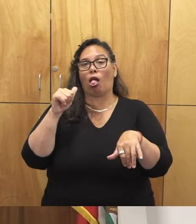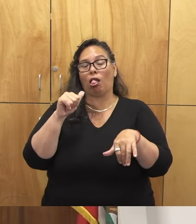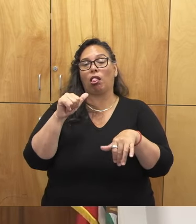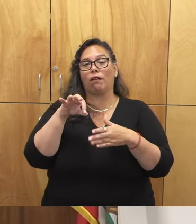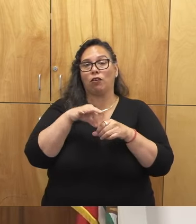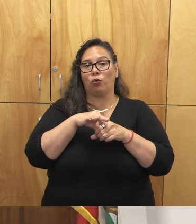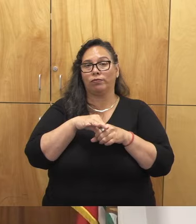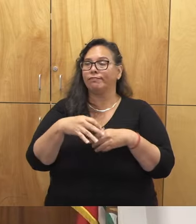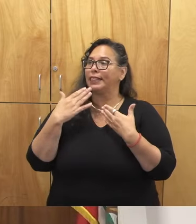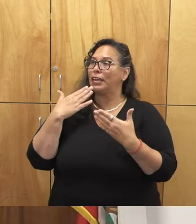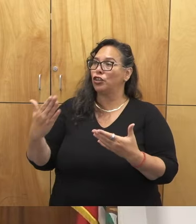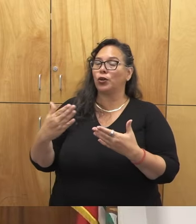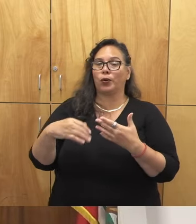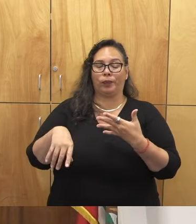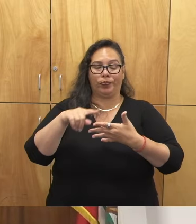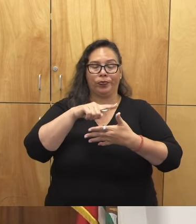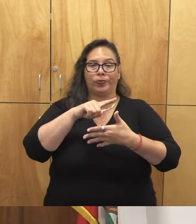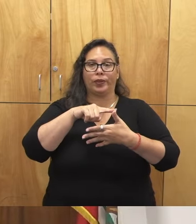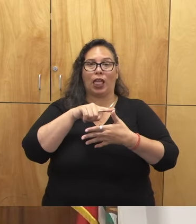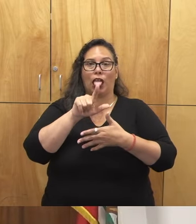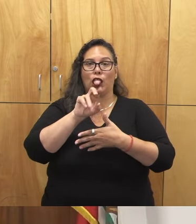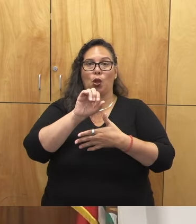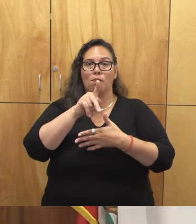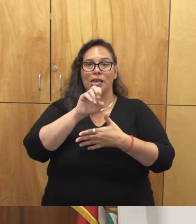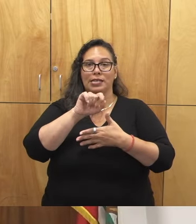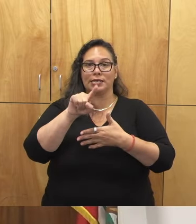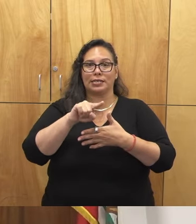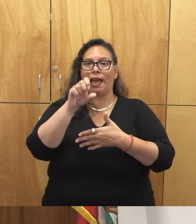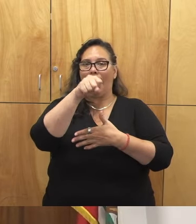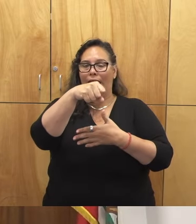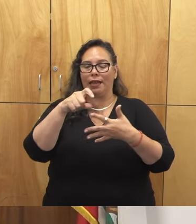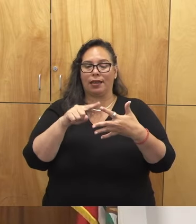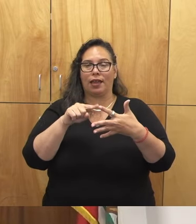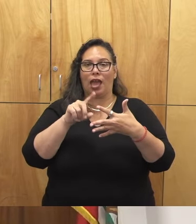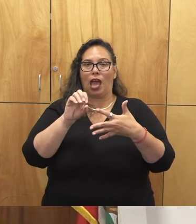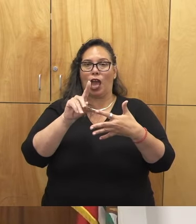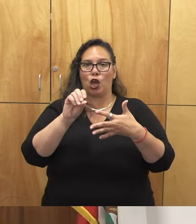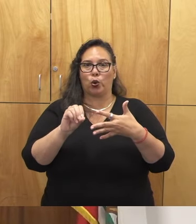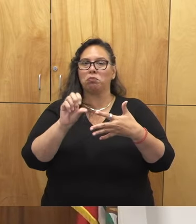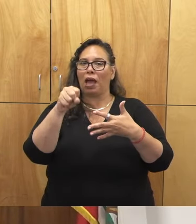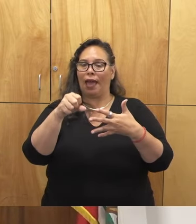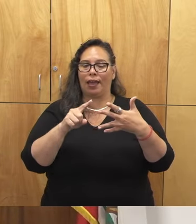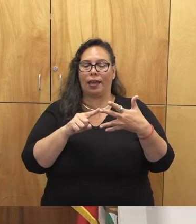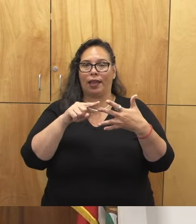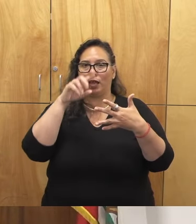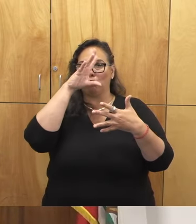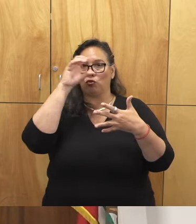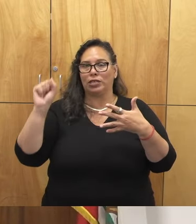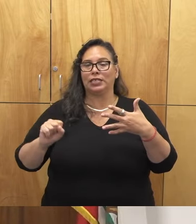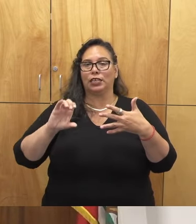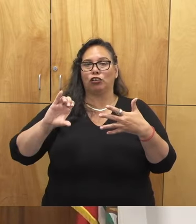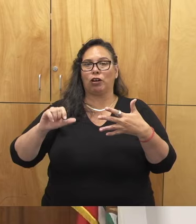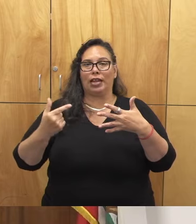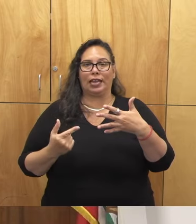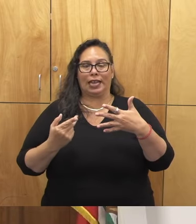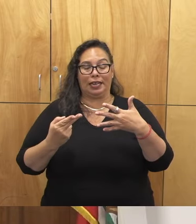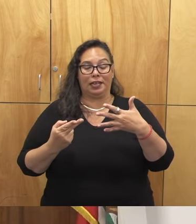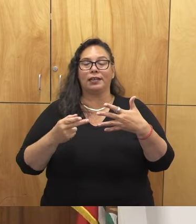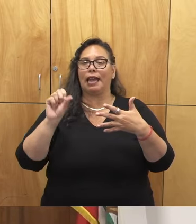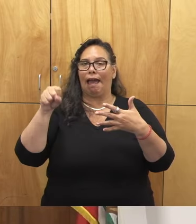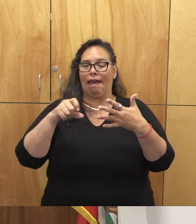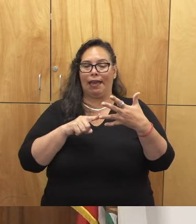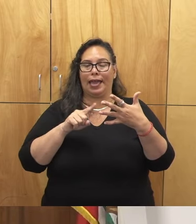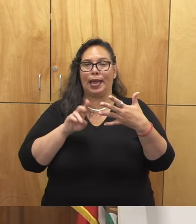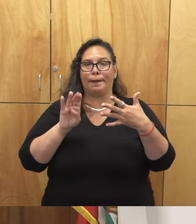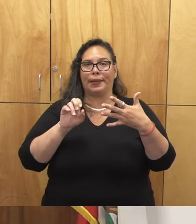Thank you. Member Lopez? Aye. Member Otto? Aye. President Craighead? Aye. Member